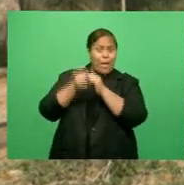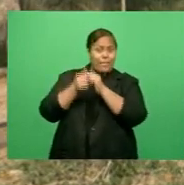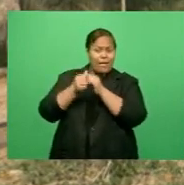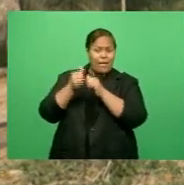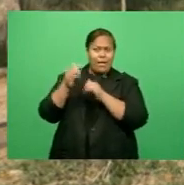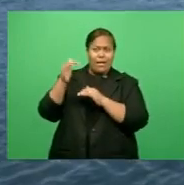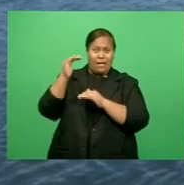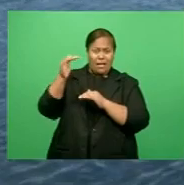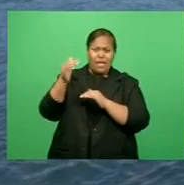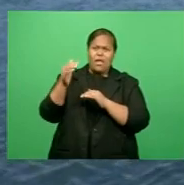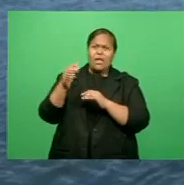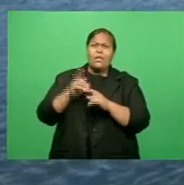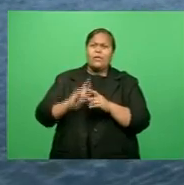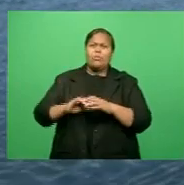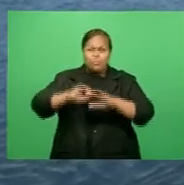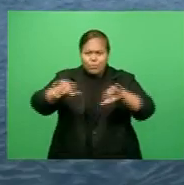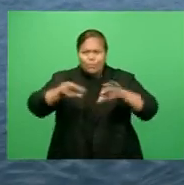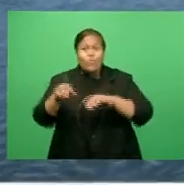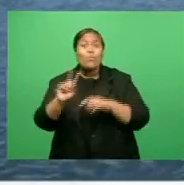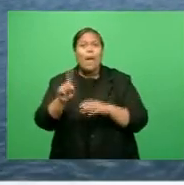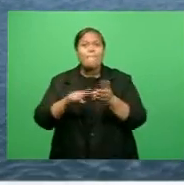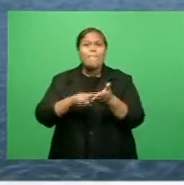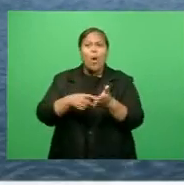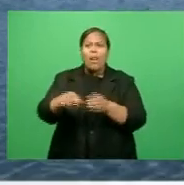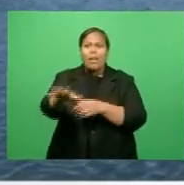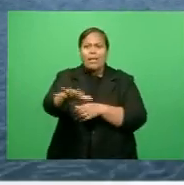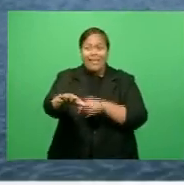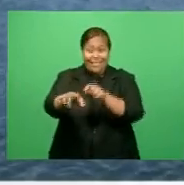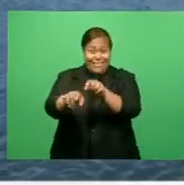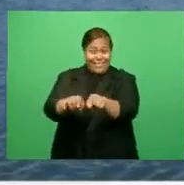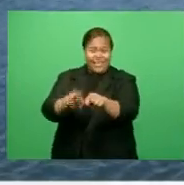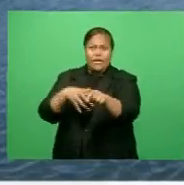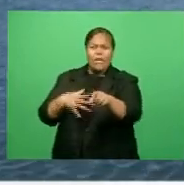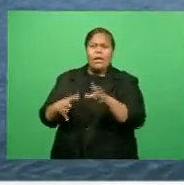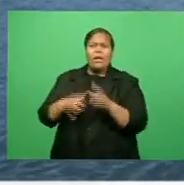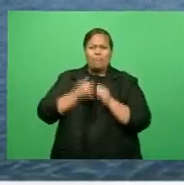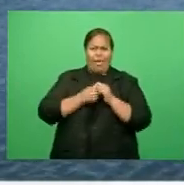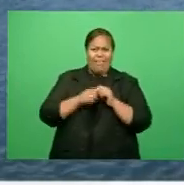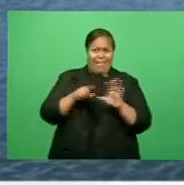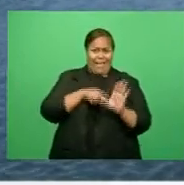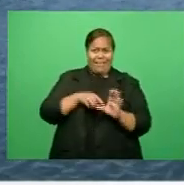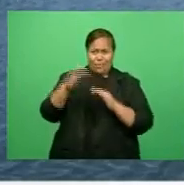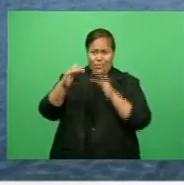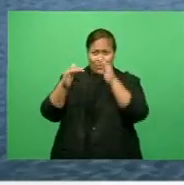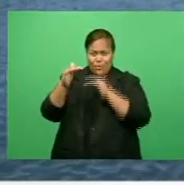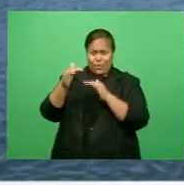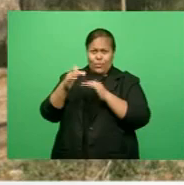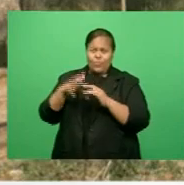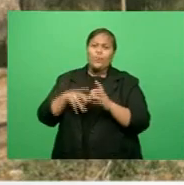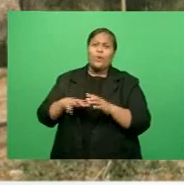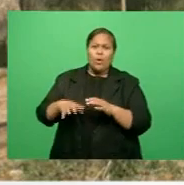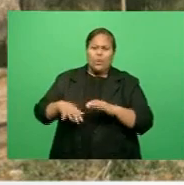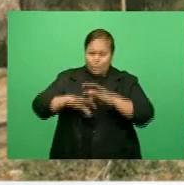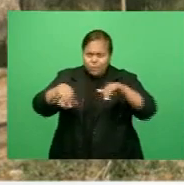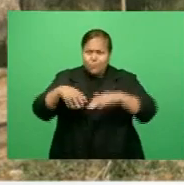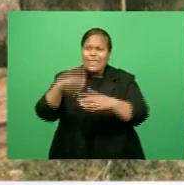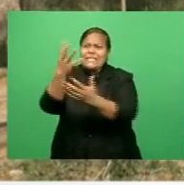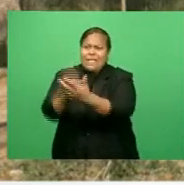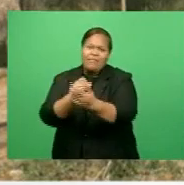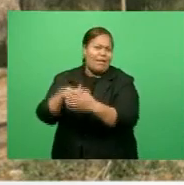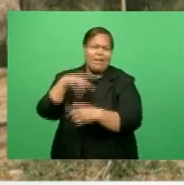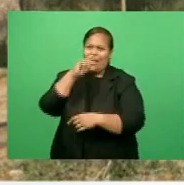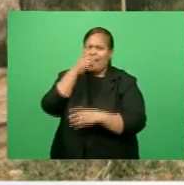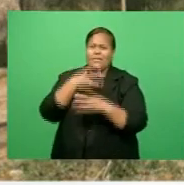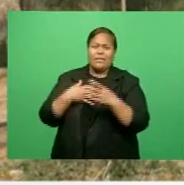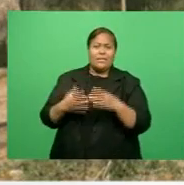ball but couldn't catch the ball, and the second brother tried to save him but he couldn't. And I tried to save the small brother, but my hand